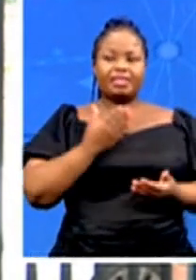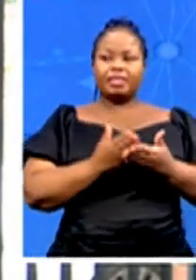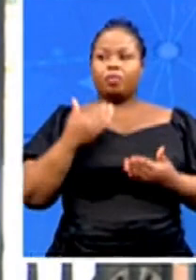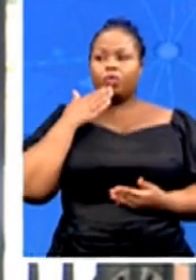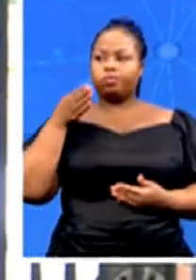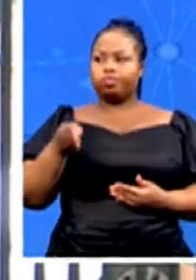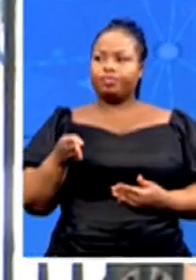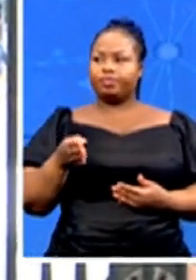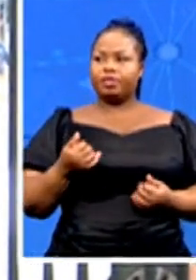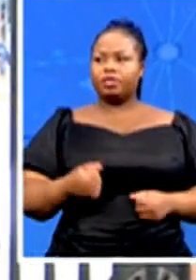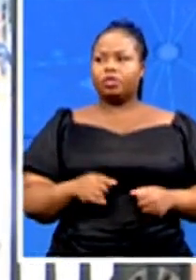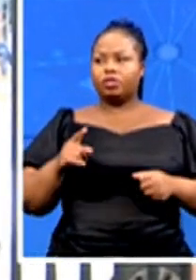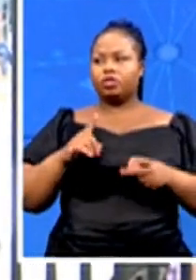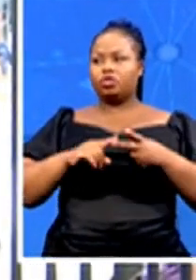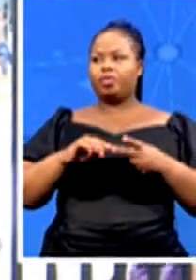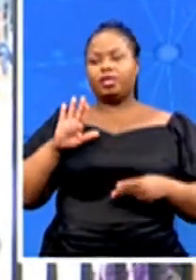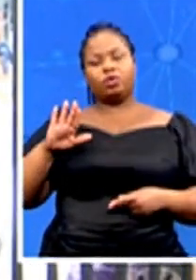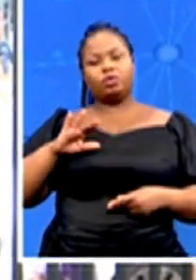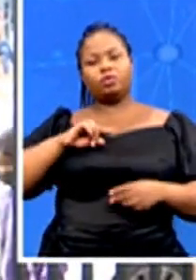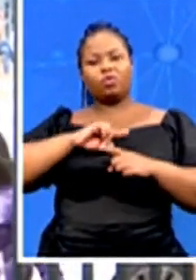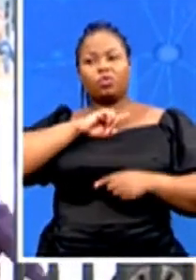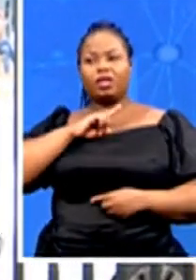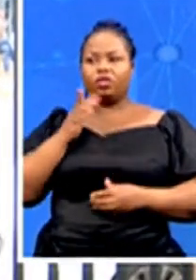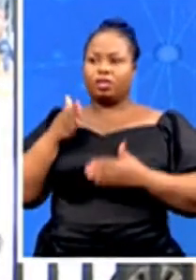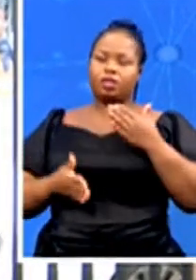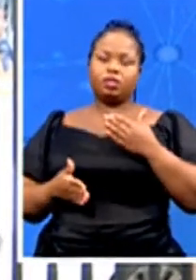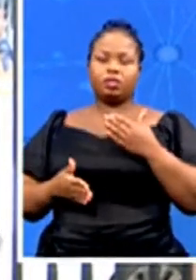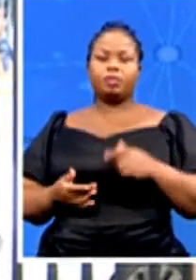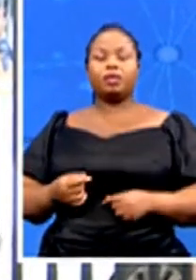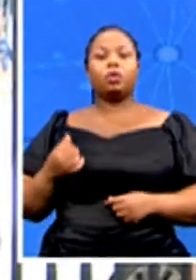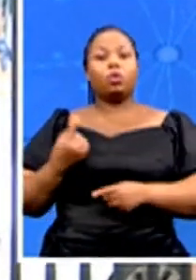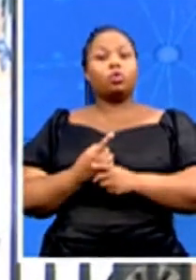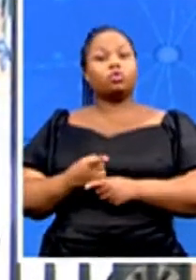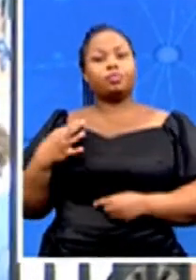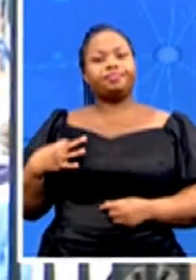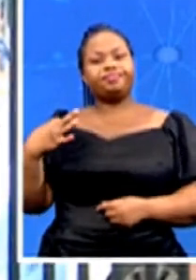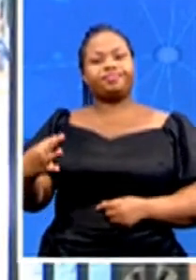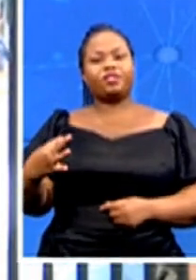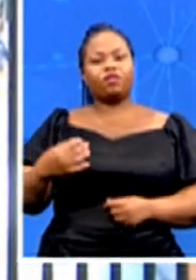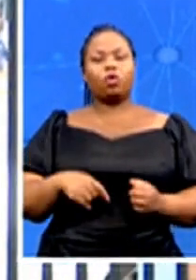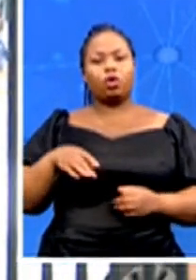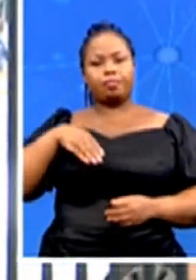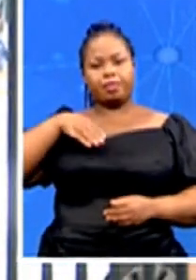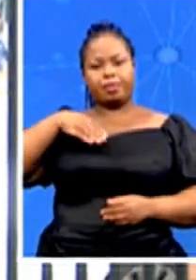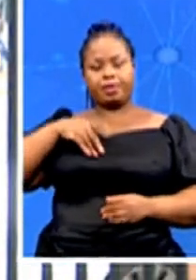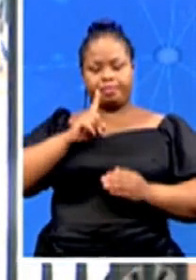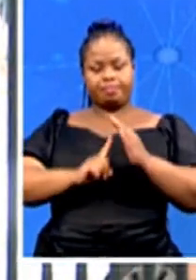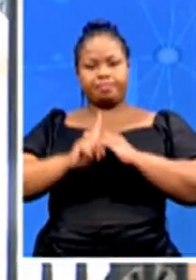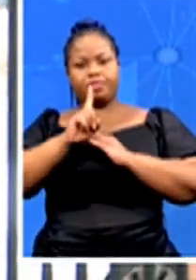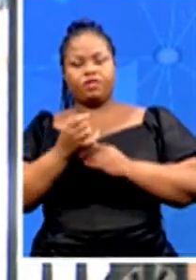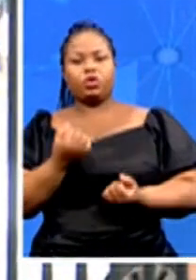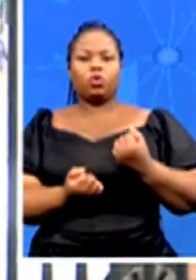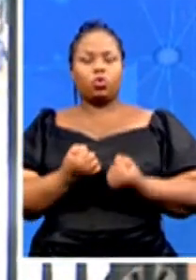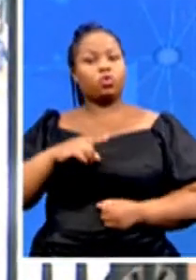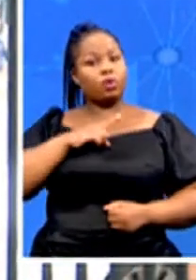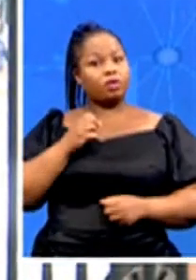or listening in the proceedings have had to apply for accreditation. Of course, that's also to ensure that the numbers of people that are